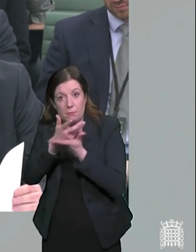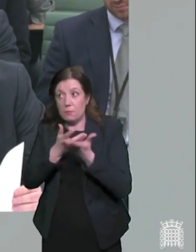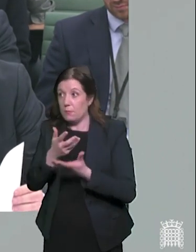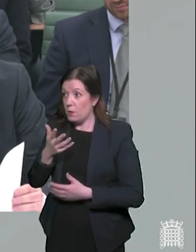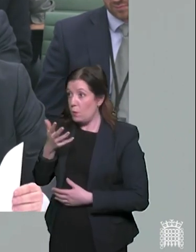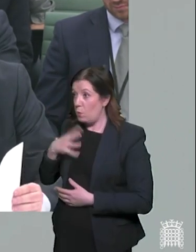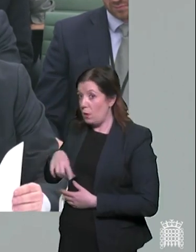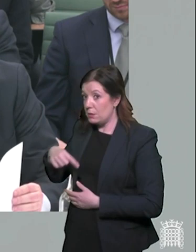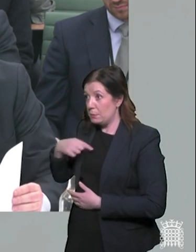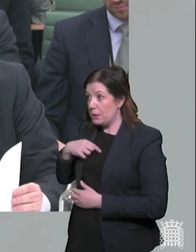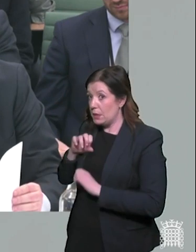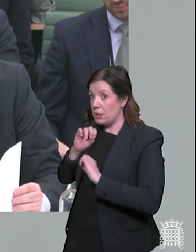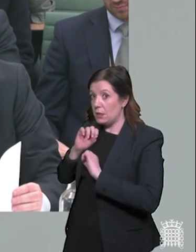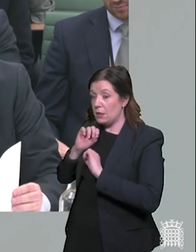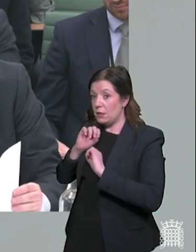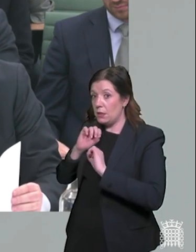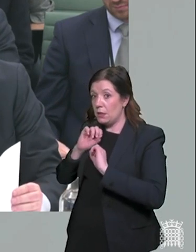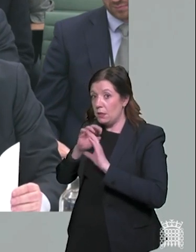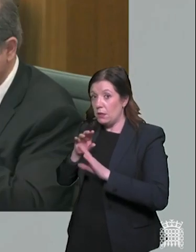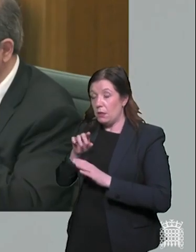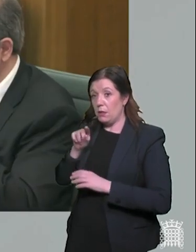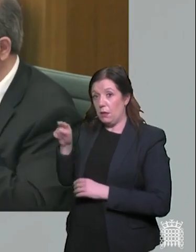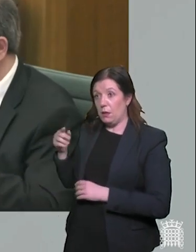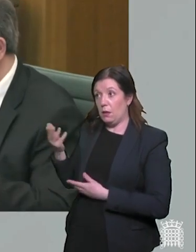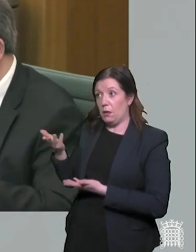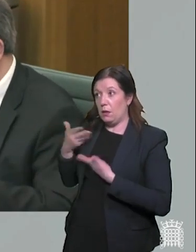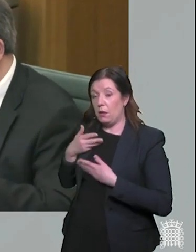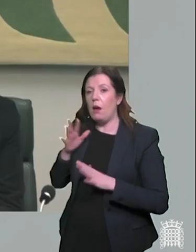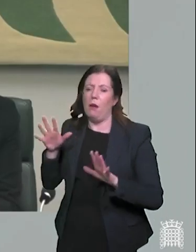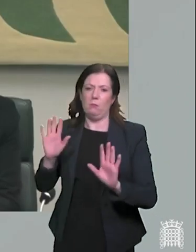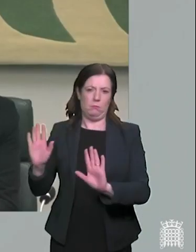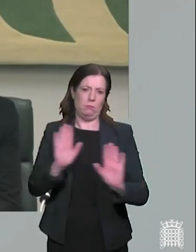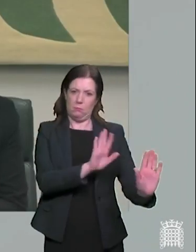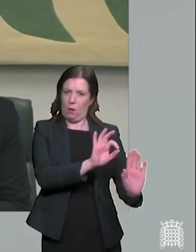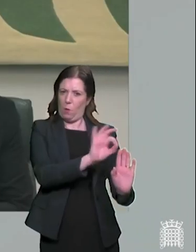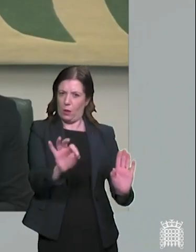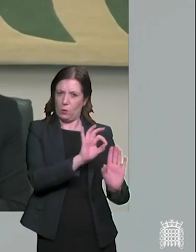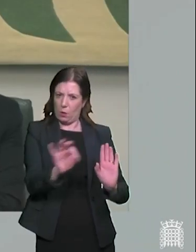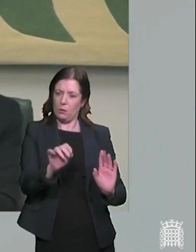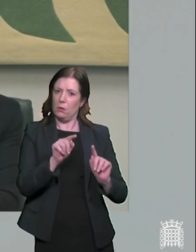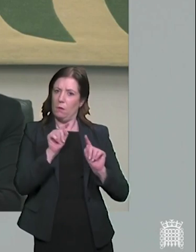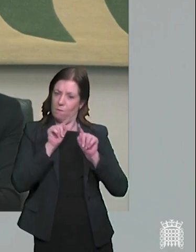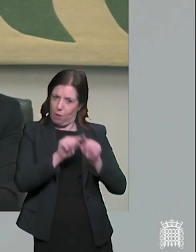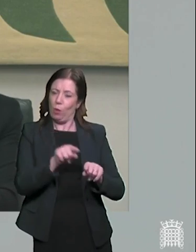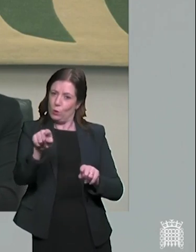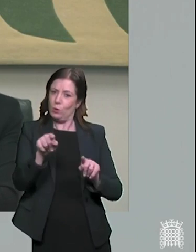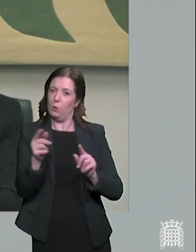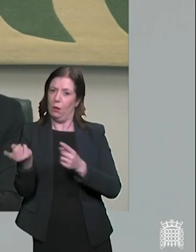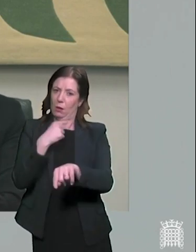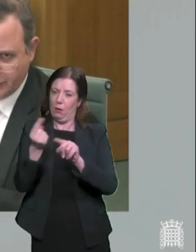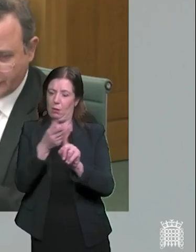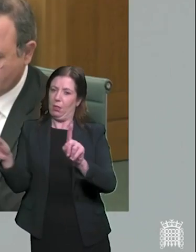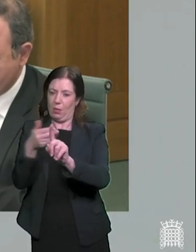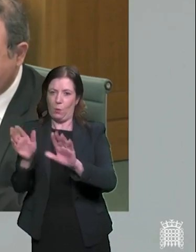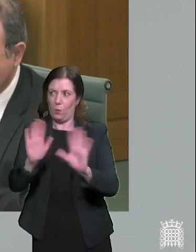helpful if I told you why I said I was repeatedly assured? Mr Costa ask his questions and then just follow the course of his questioning, if you would. Very